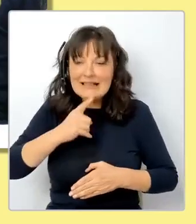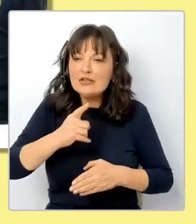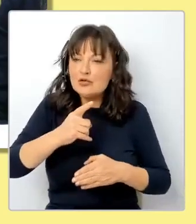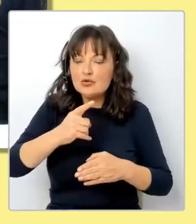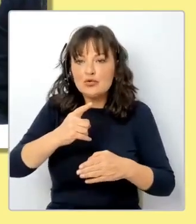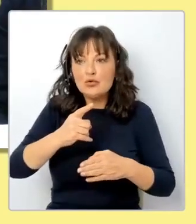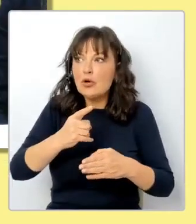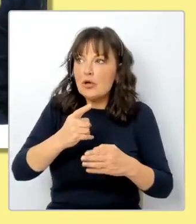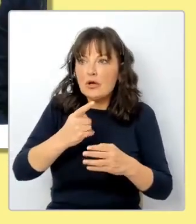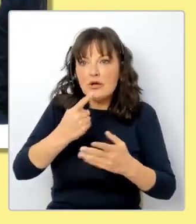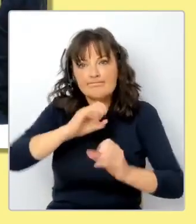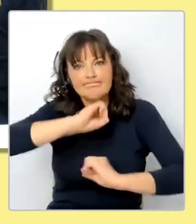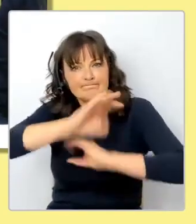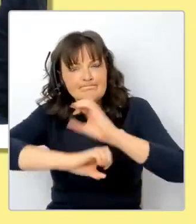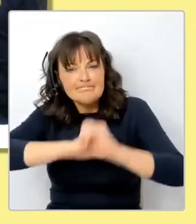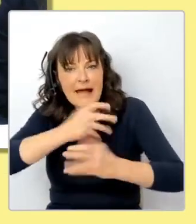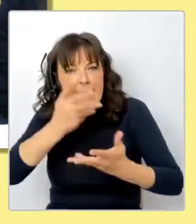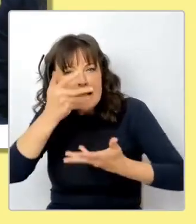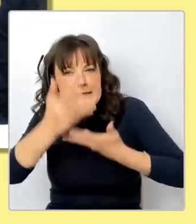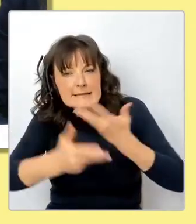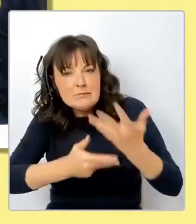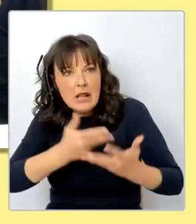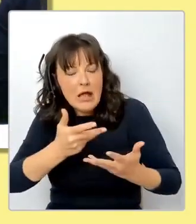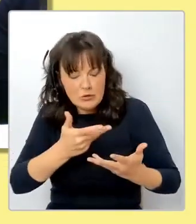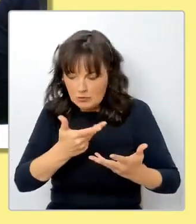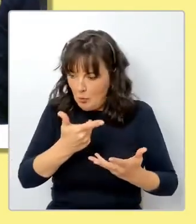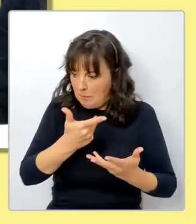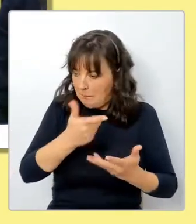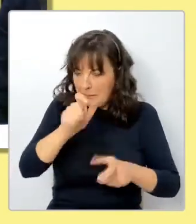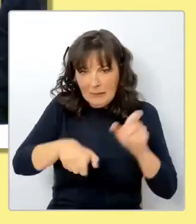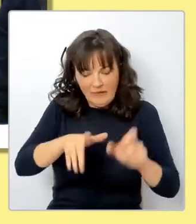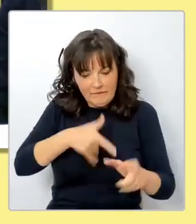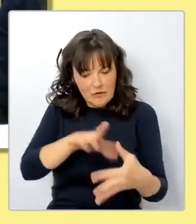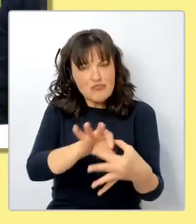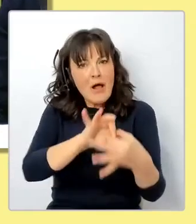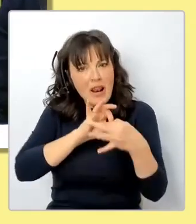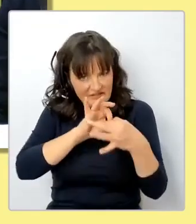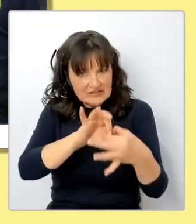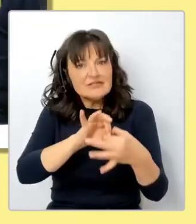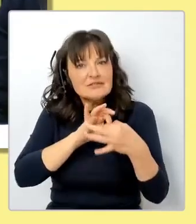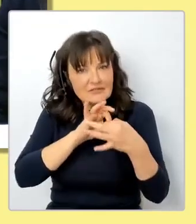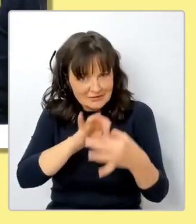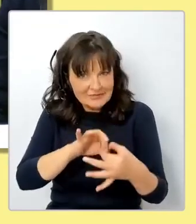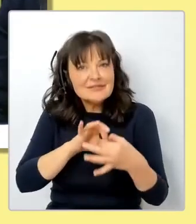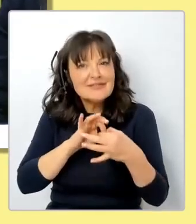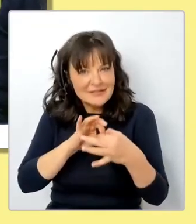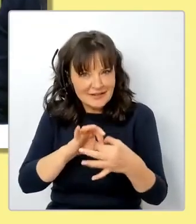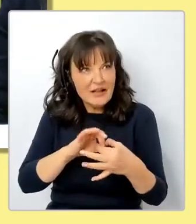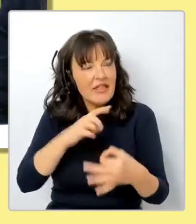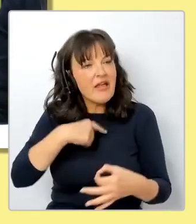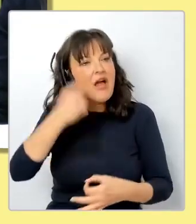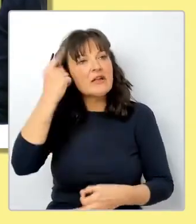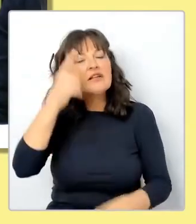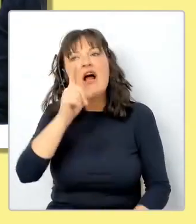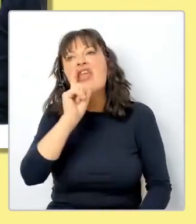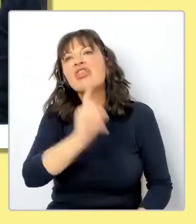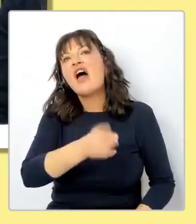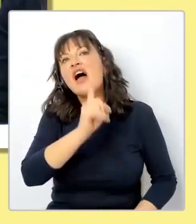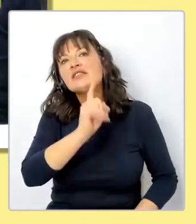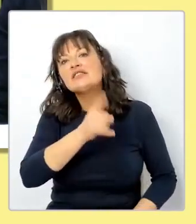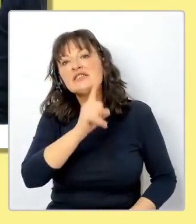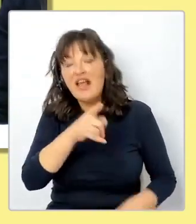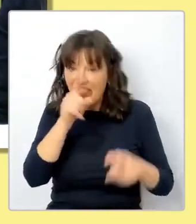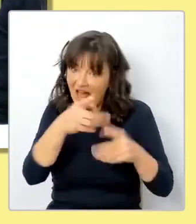political concept, but make it real for people. And I think that is how we persuade people and how we win our independence.